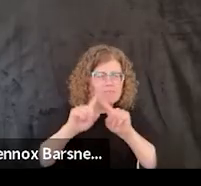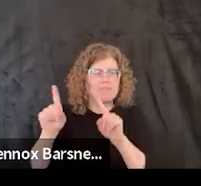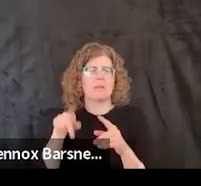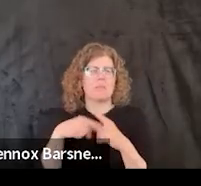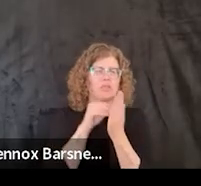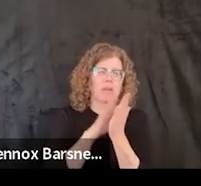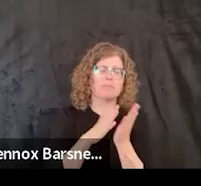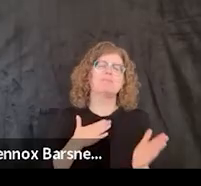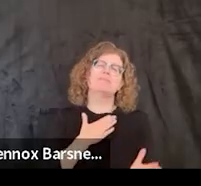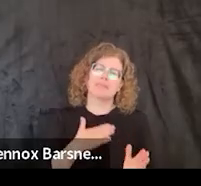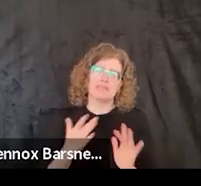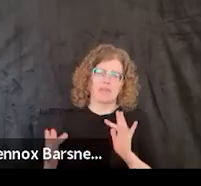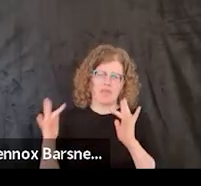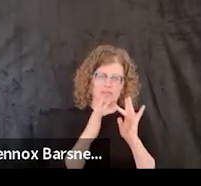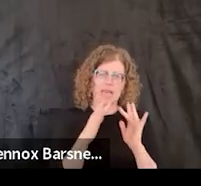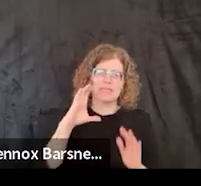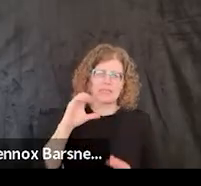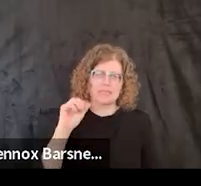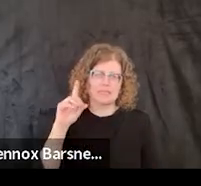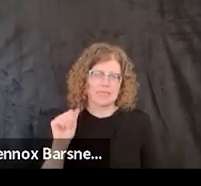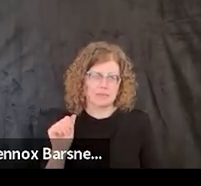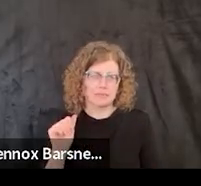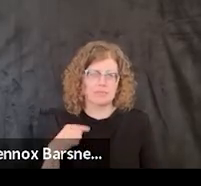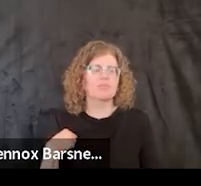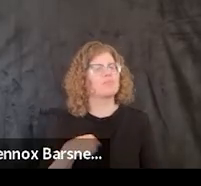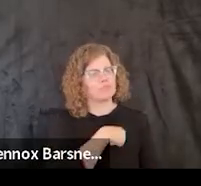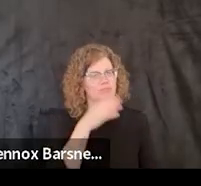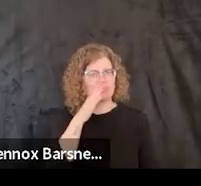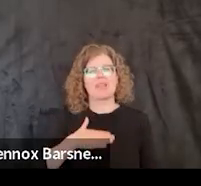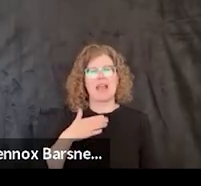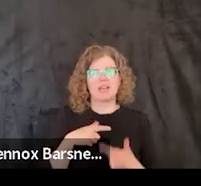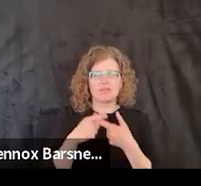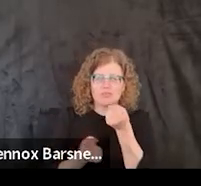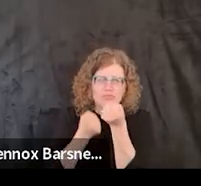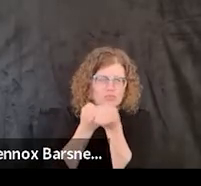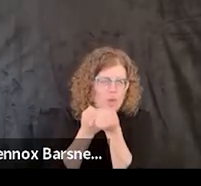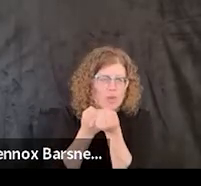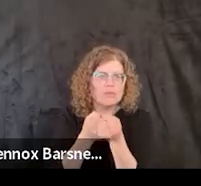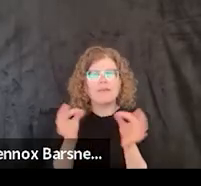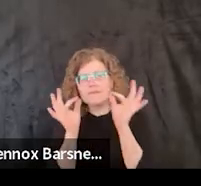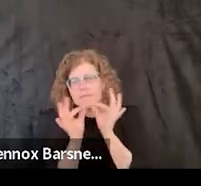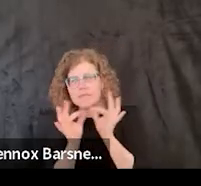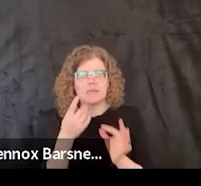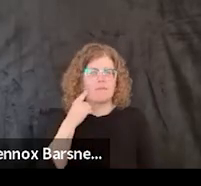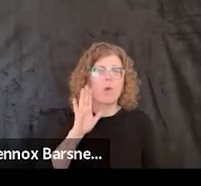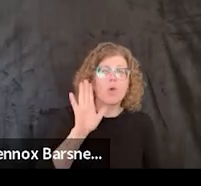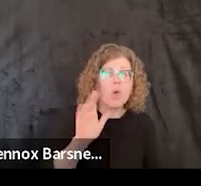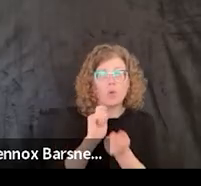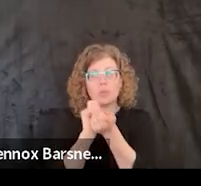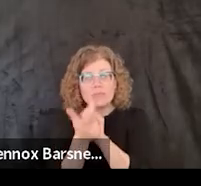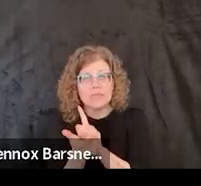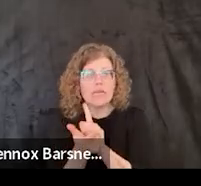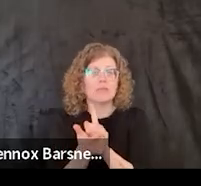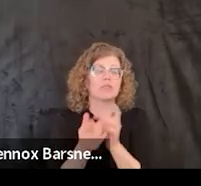is happy to help with any costs related to translation or interpretation. Staff are also